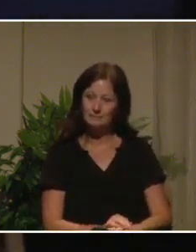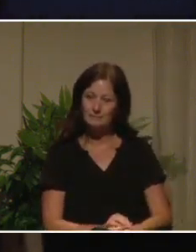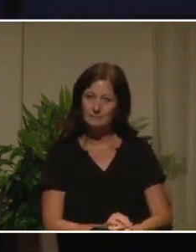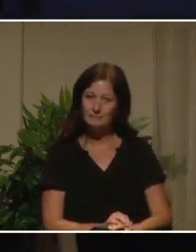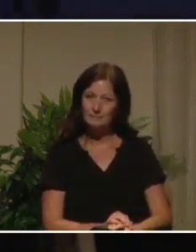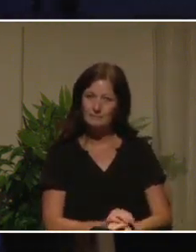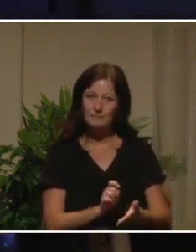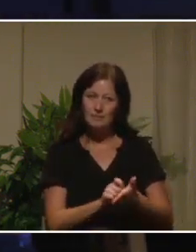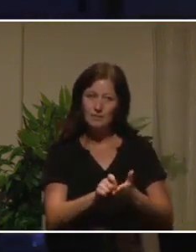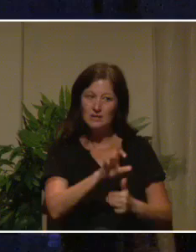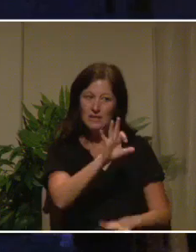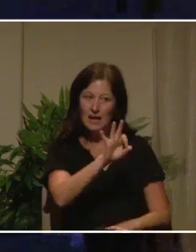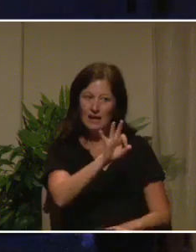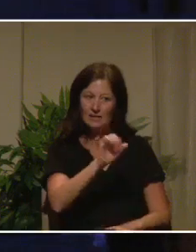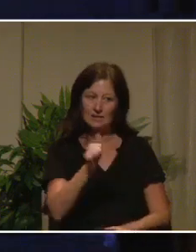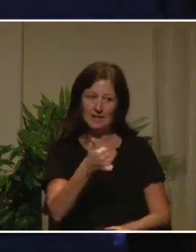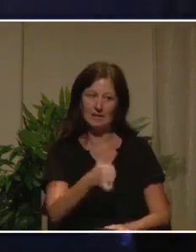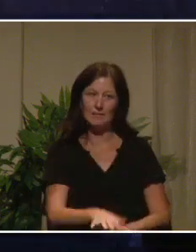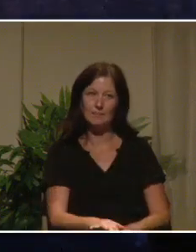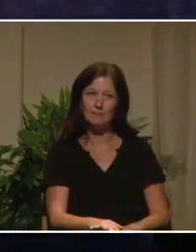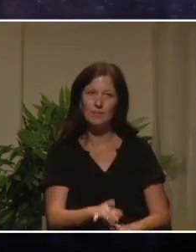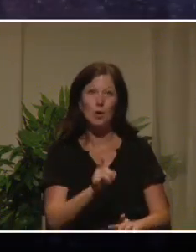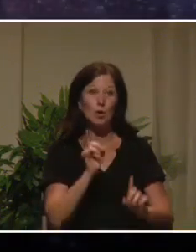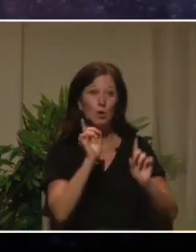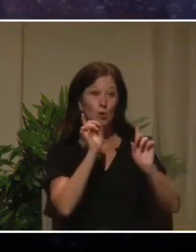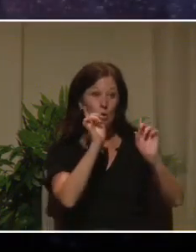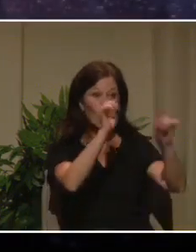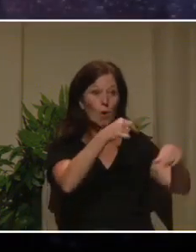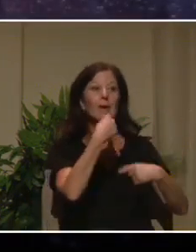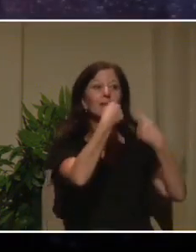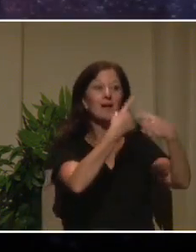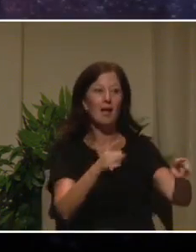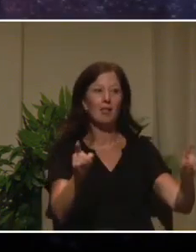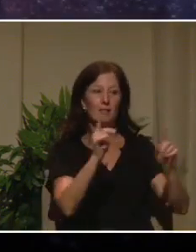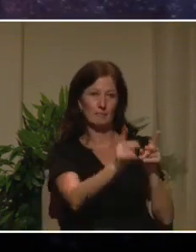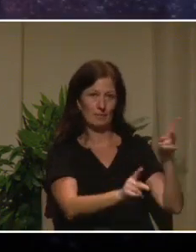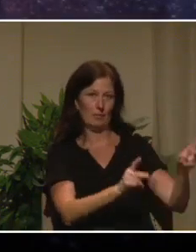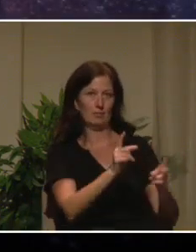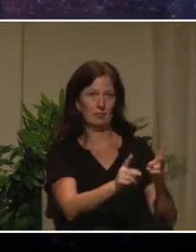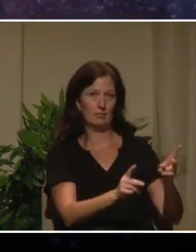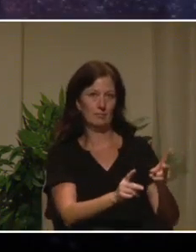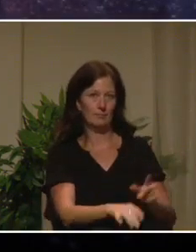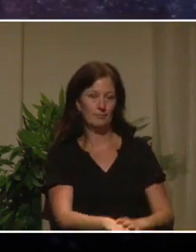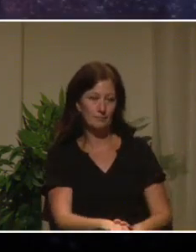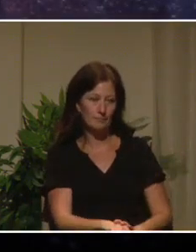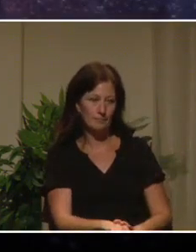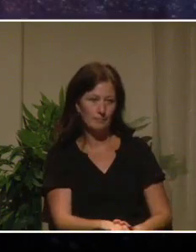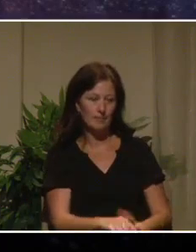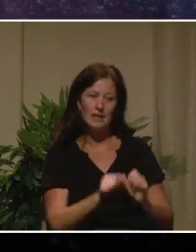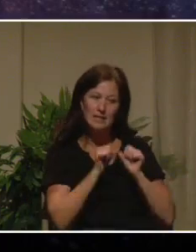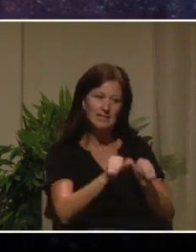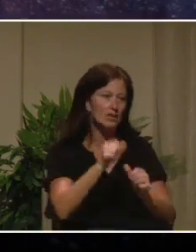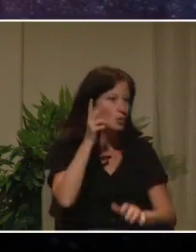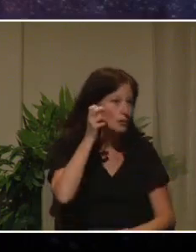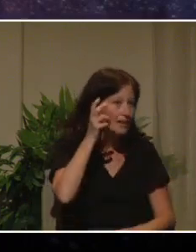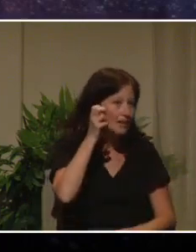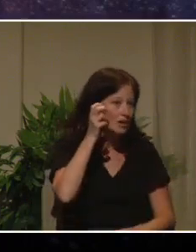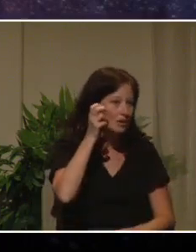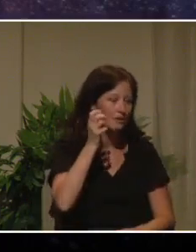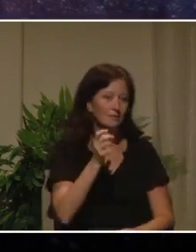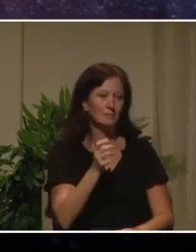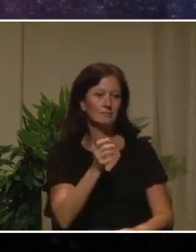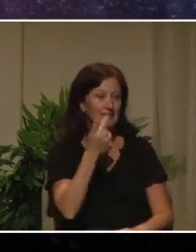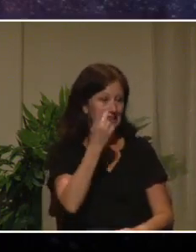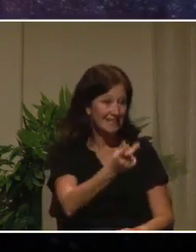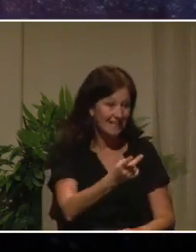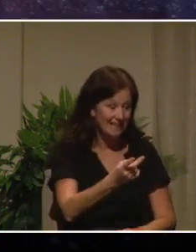Verses 9 and 10 said, "He said, 'Go and tell this people, be ever hearing but never understanding, be ever seeing but